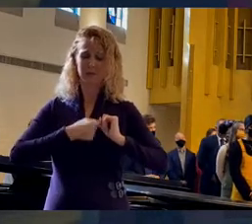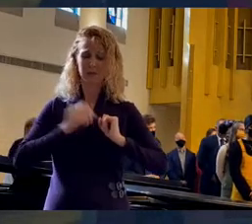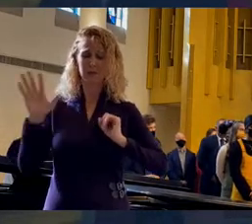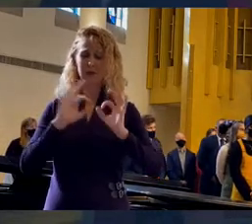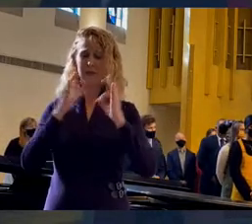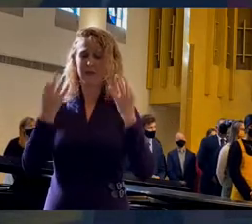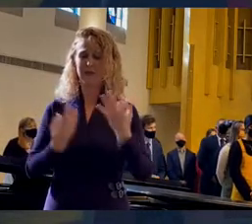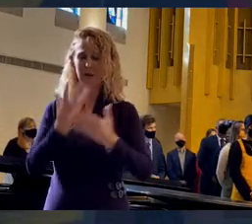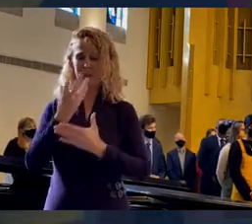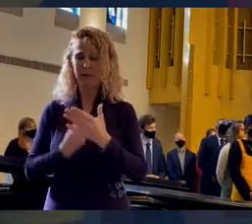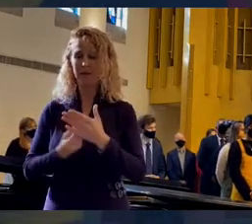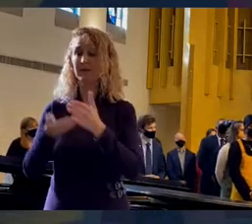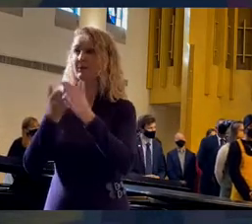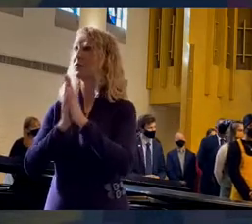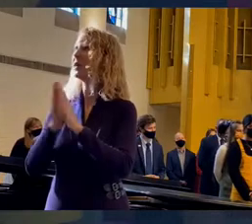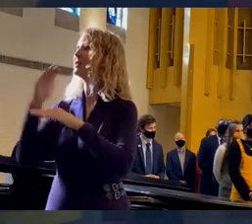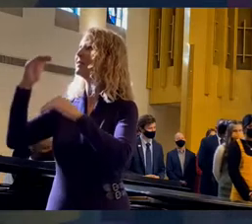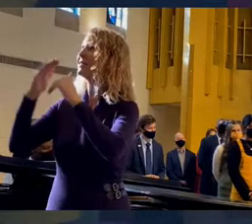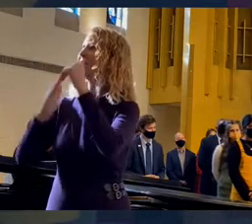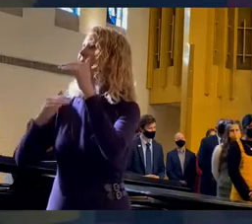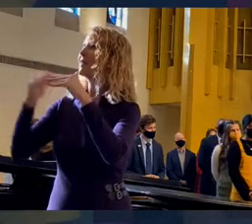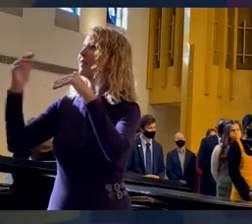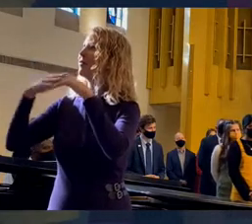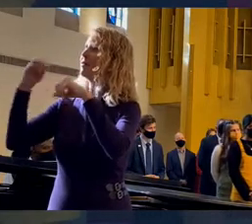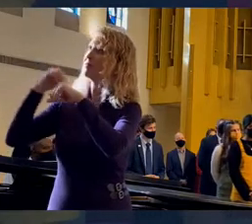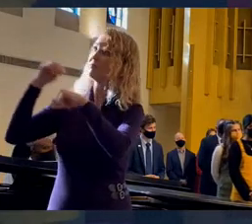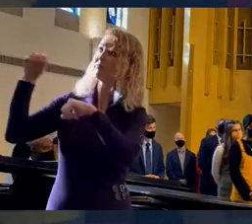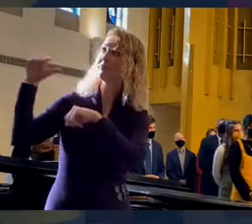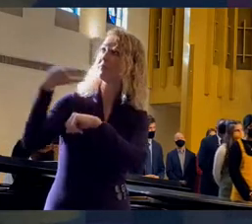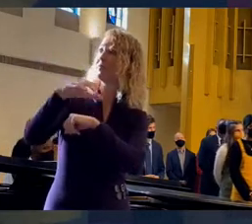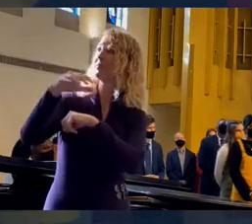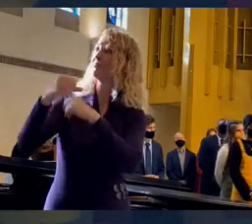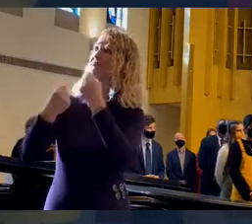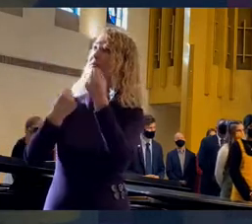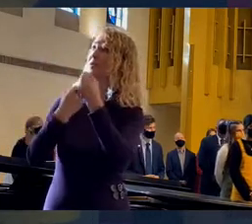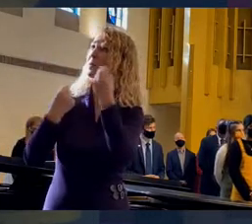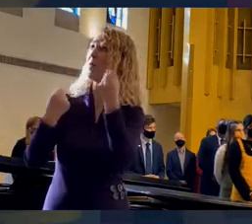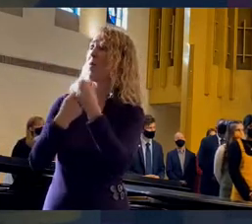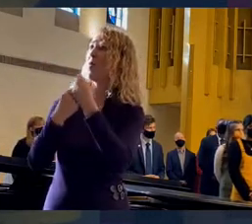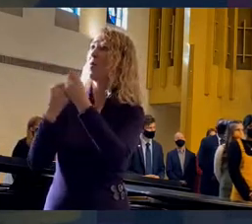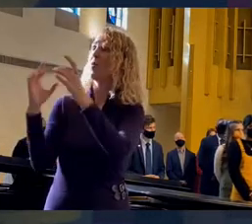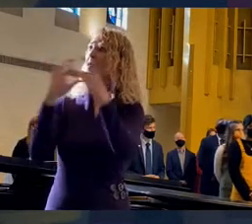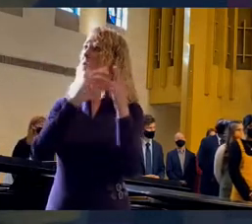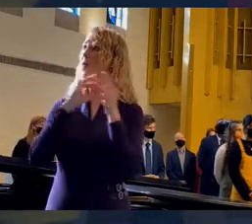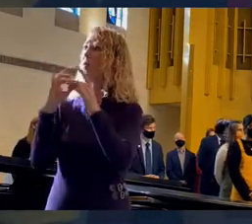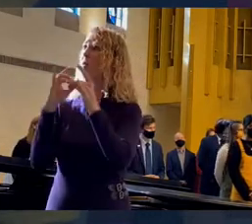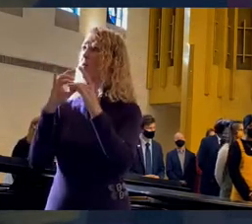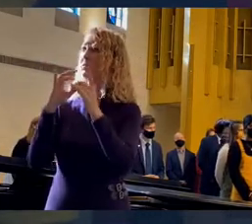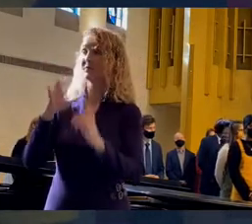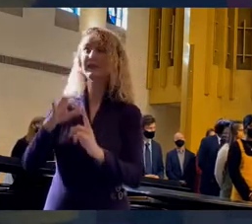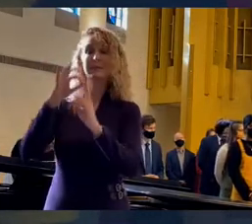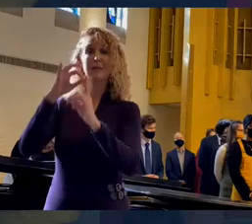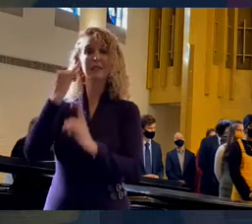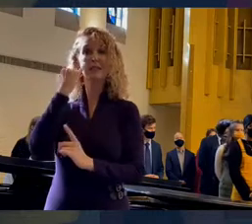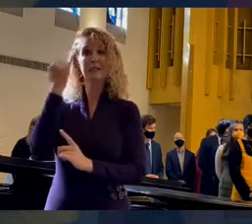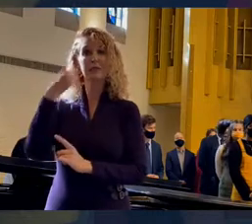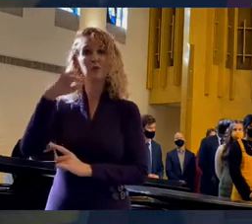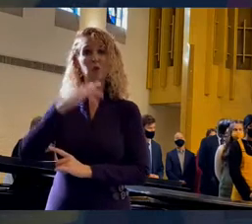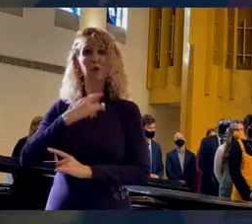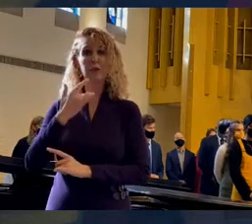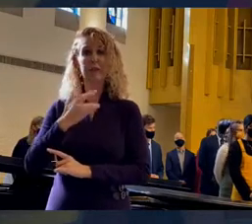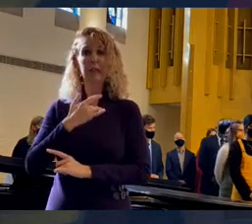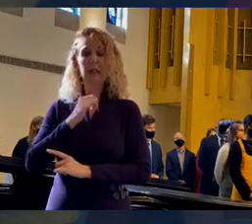ones, we ask for the comfort and strength to be sources of consolation and solidarity, in particular for those who